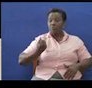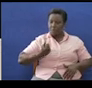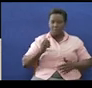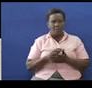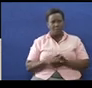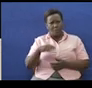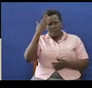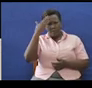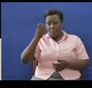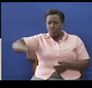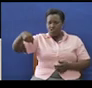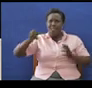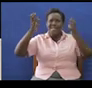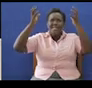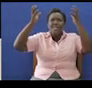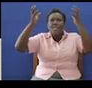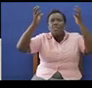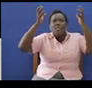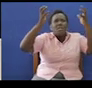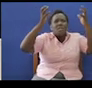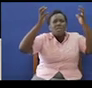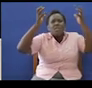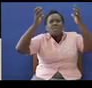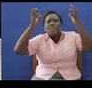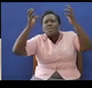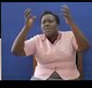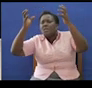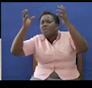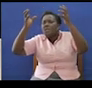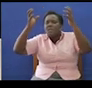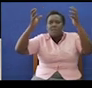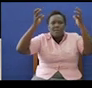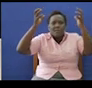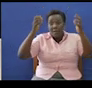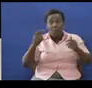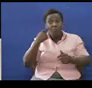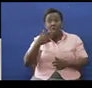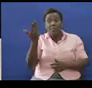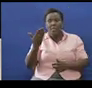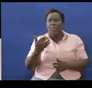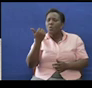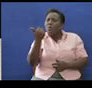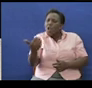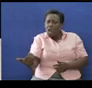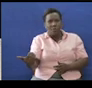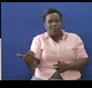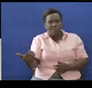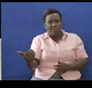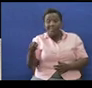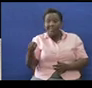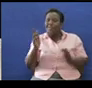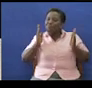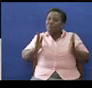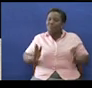on physical health of the girl. You know, sometimes carrying buckets of water, it may be very heavy for them,